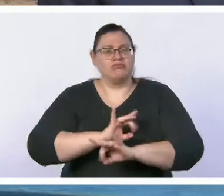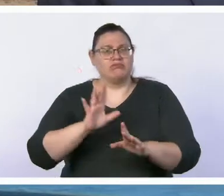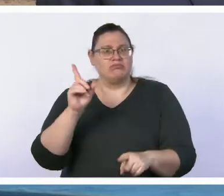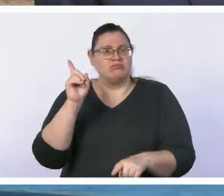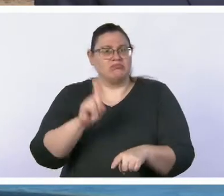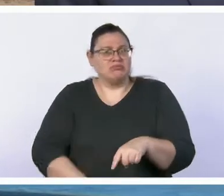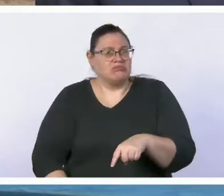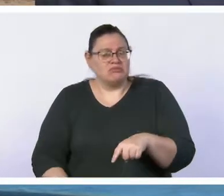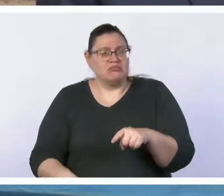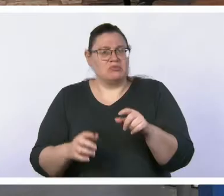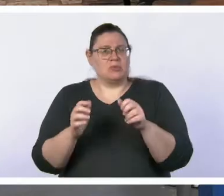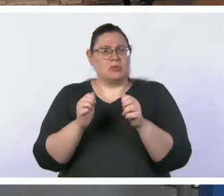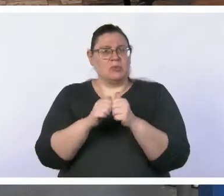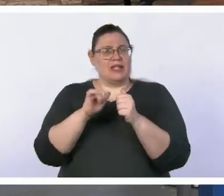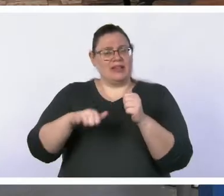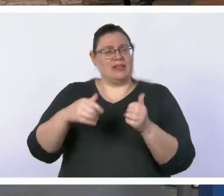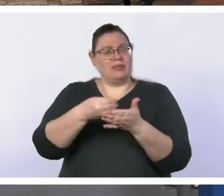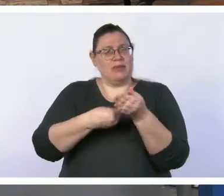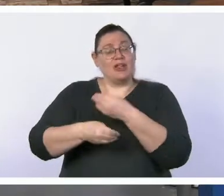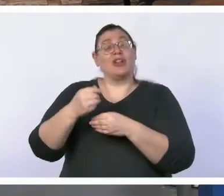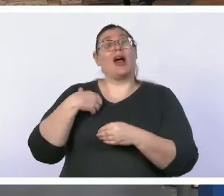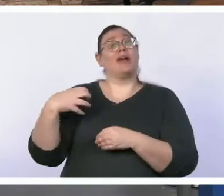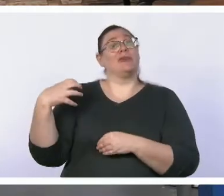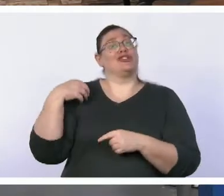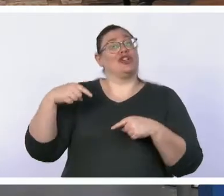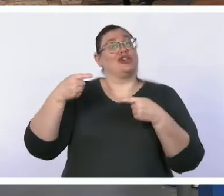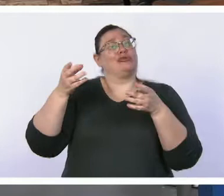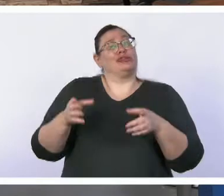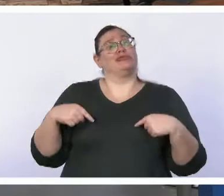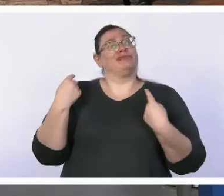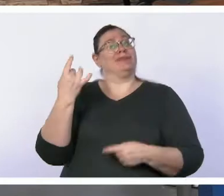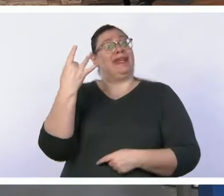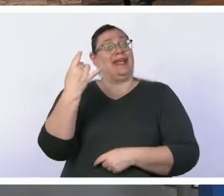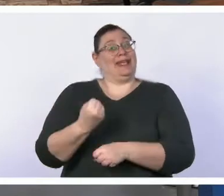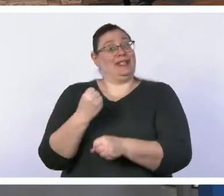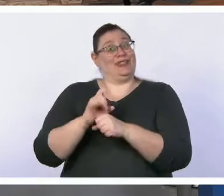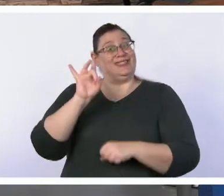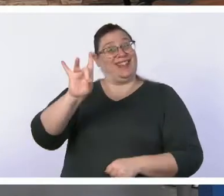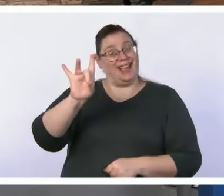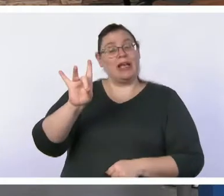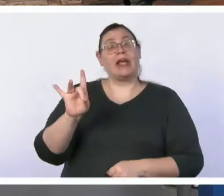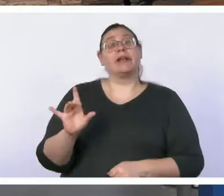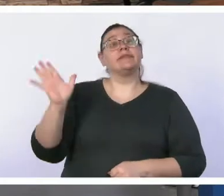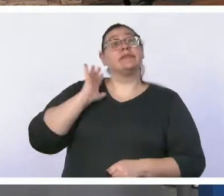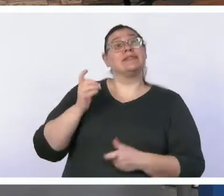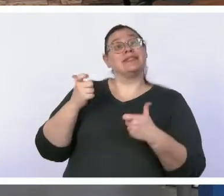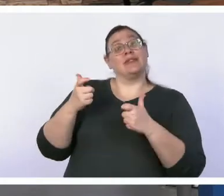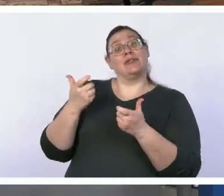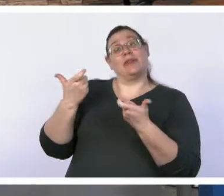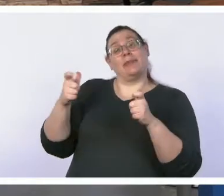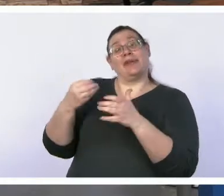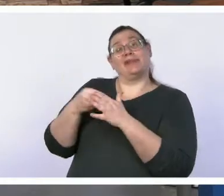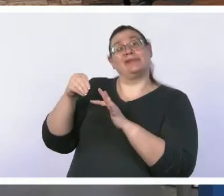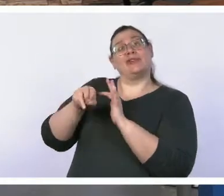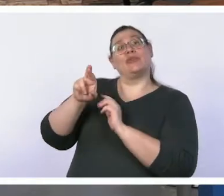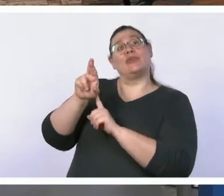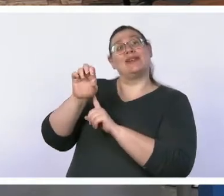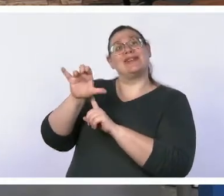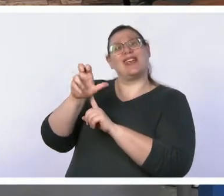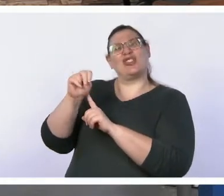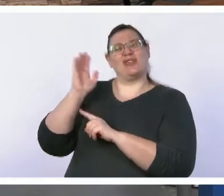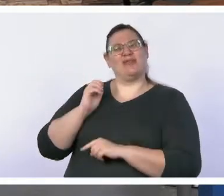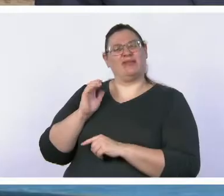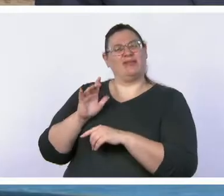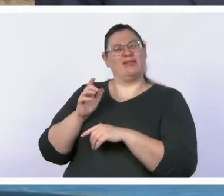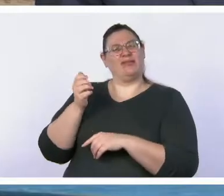budget chair now for 8 years, and even when we were still in the Great Recession, there has never been a time